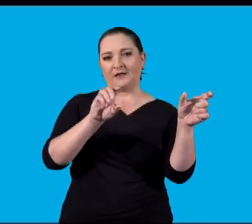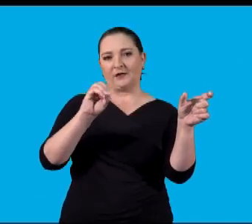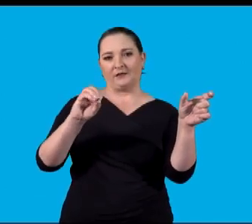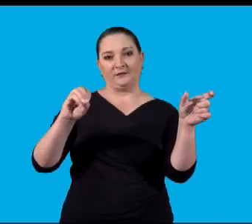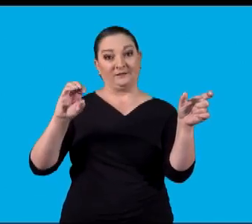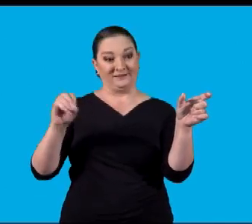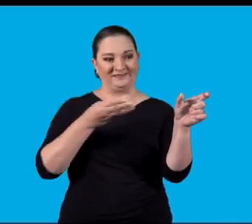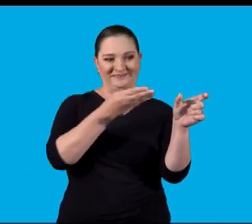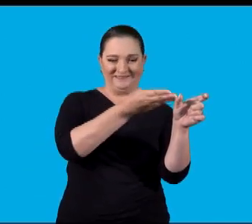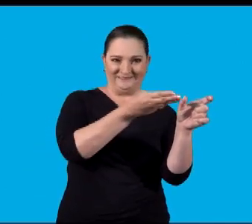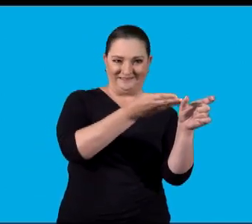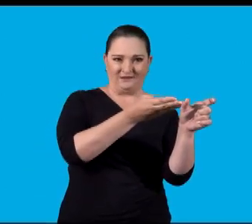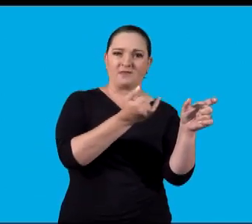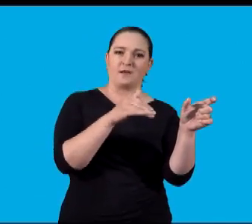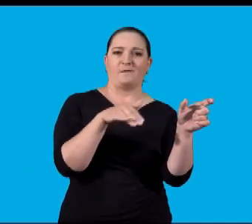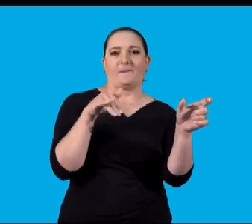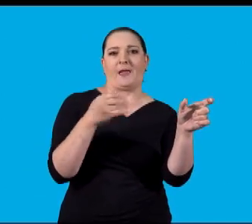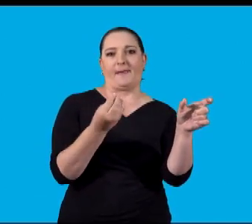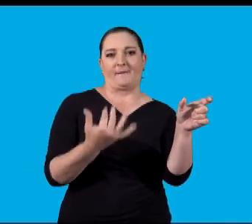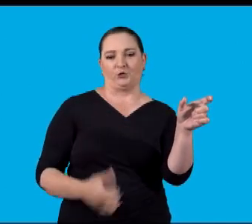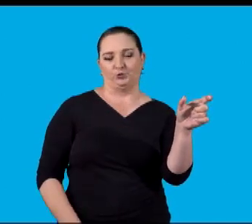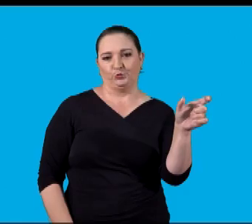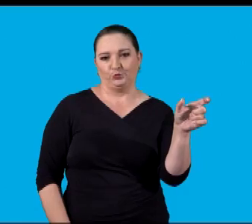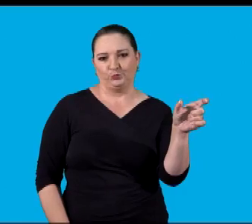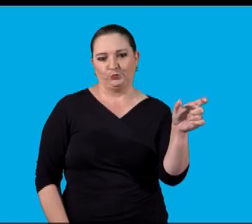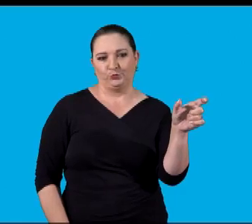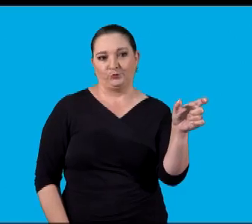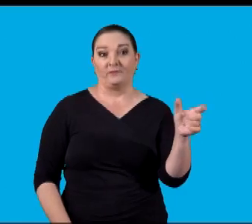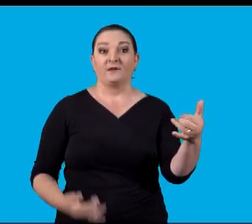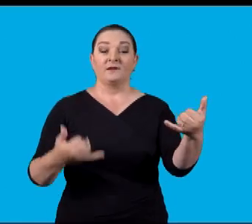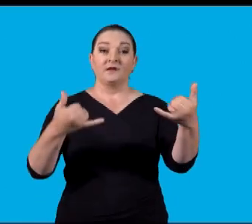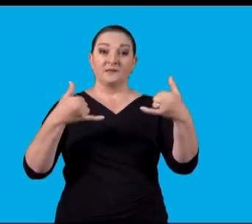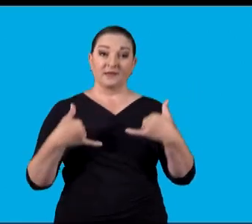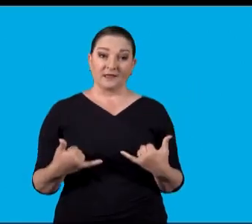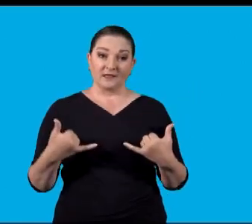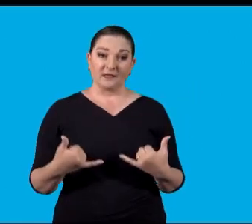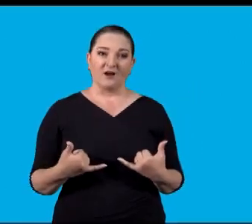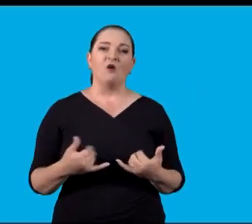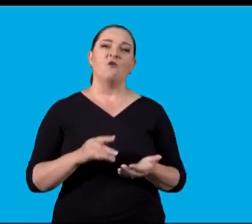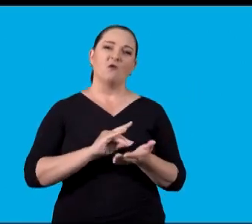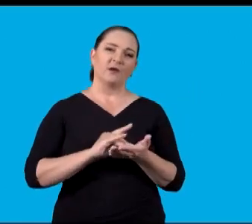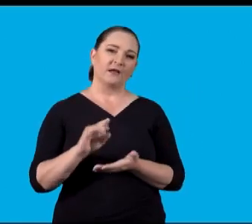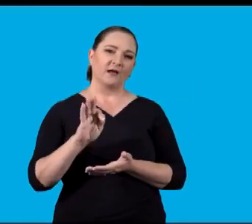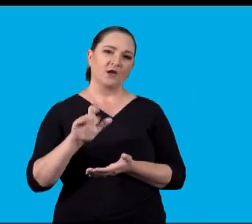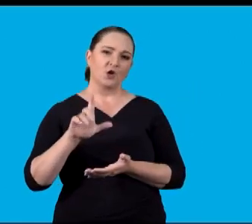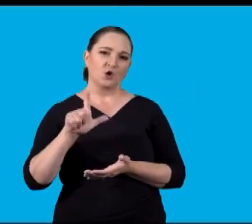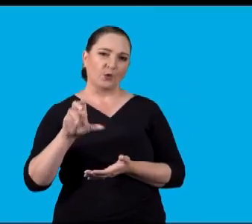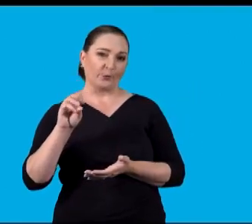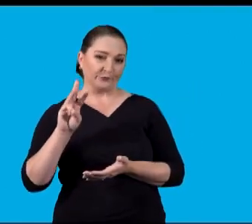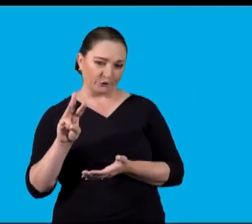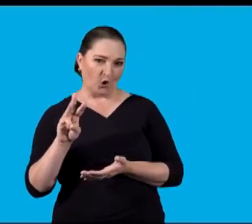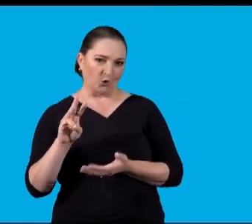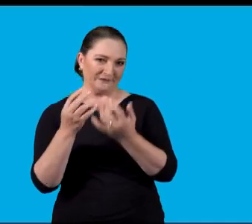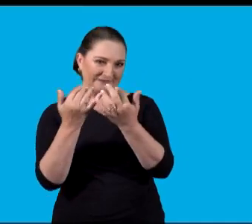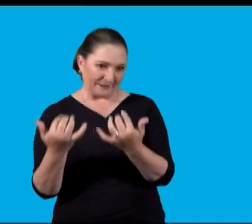1,490,000. That becomes your bank amount. Now, when we come to the cash flow statement, remember this now goes under